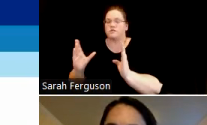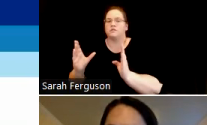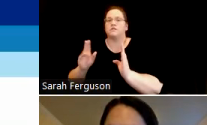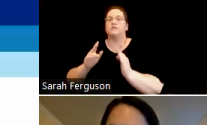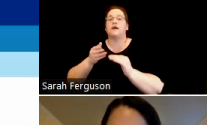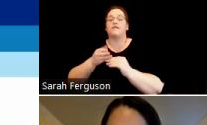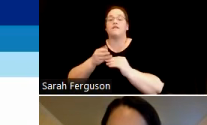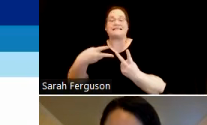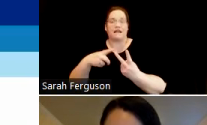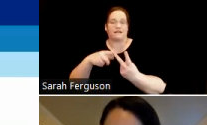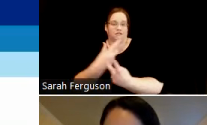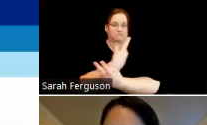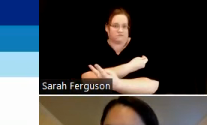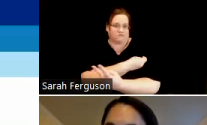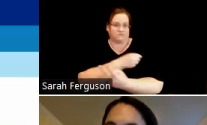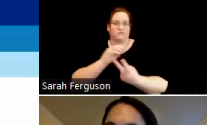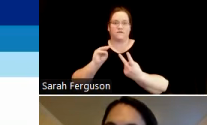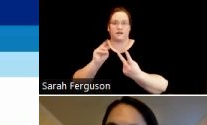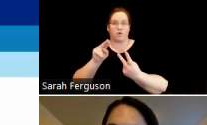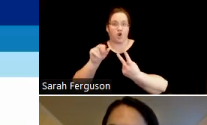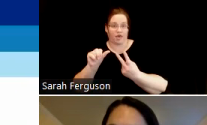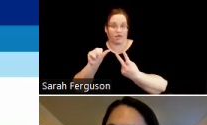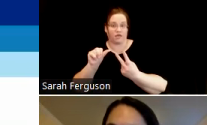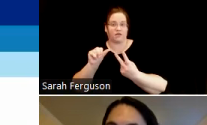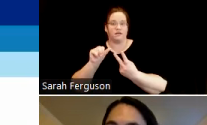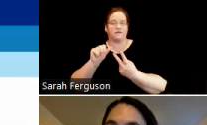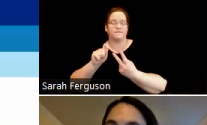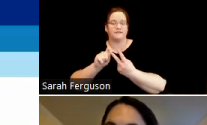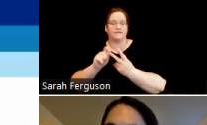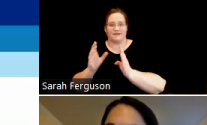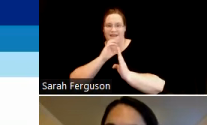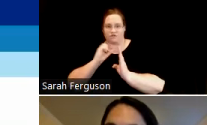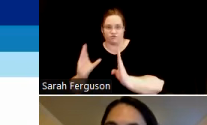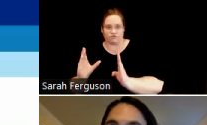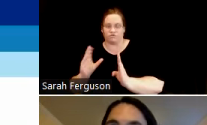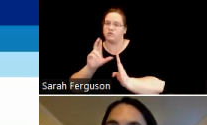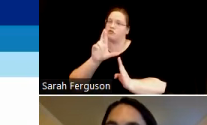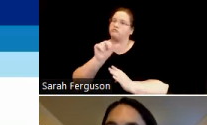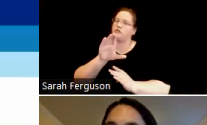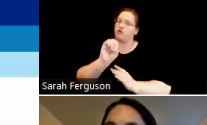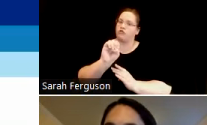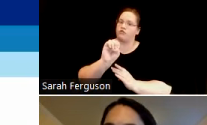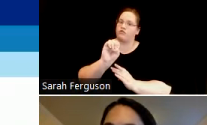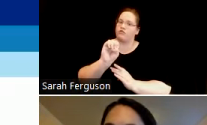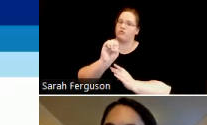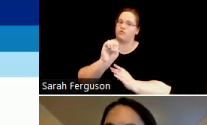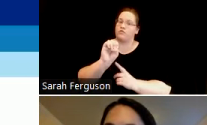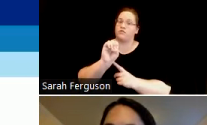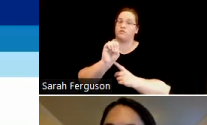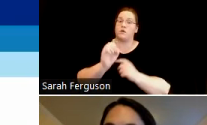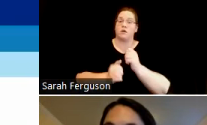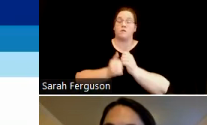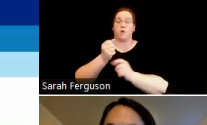dose of an mRNA vaccine. So really specifically in that age group, it is extremely rare. The group that's most affected